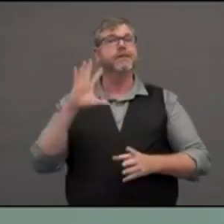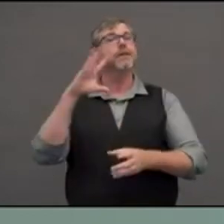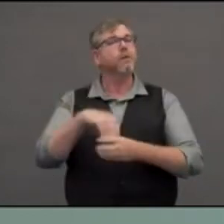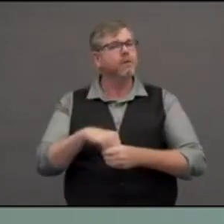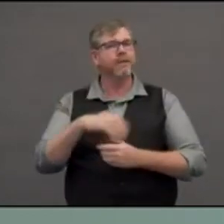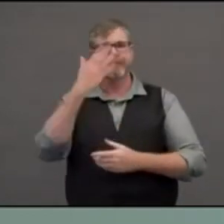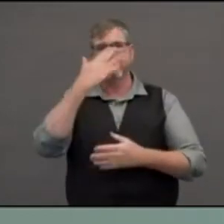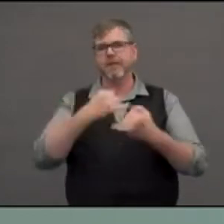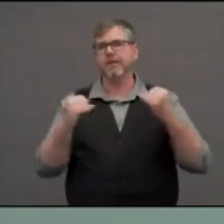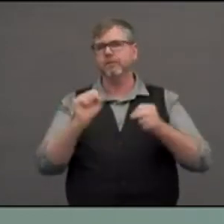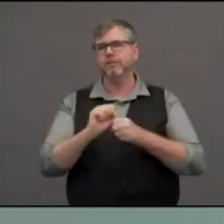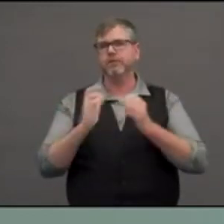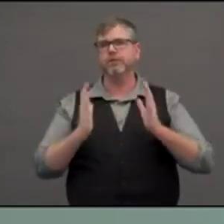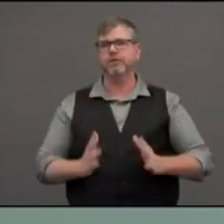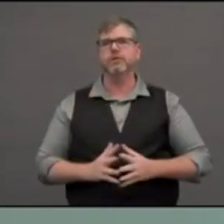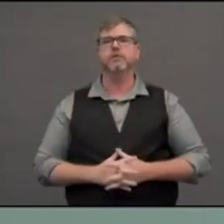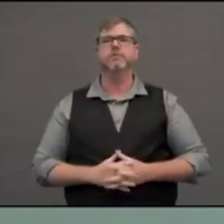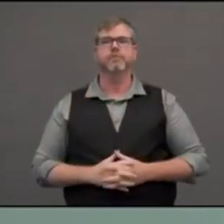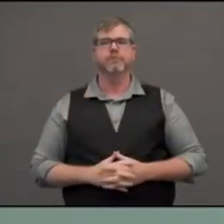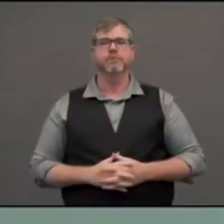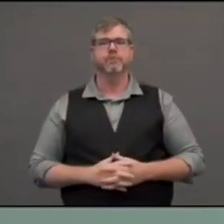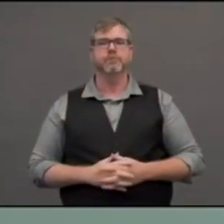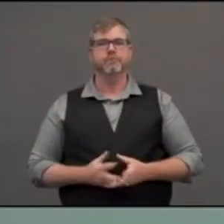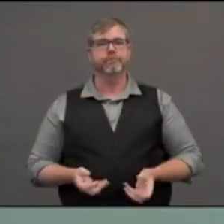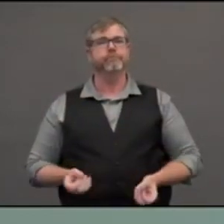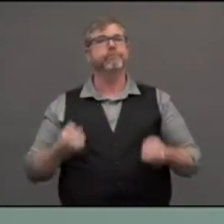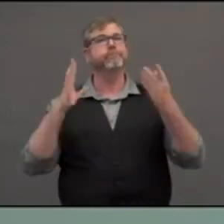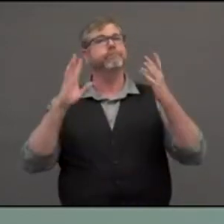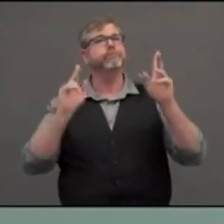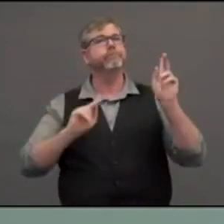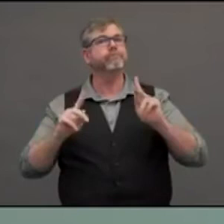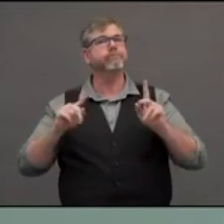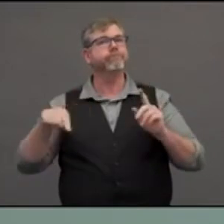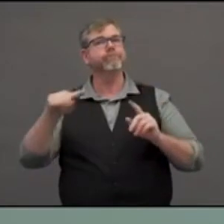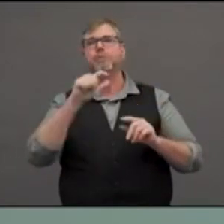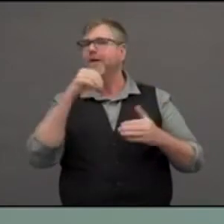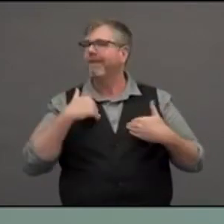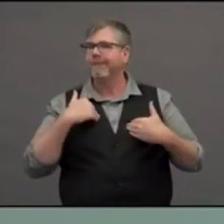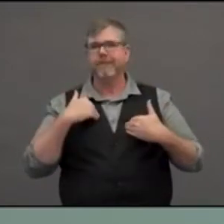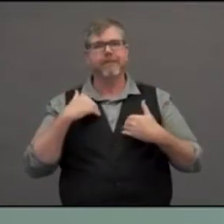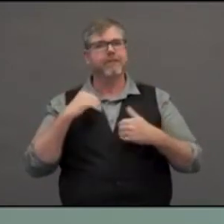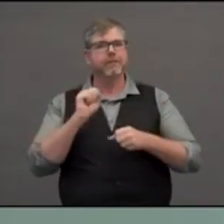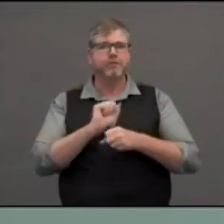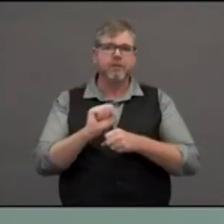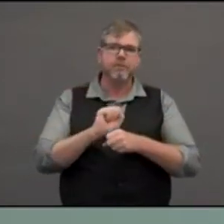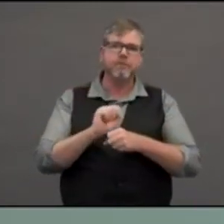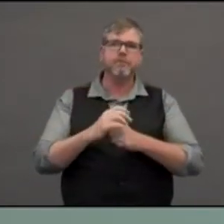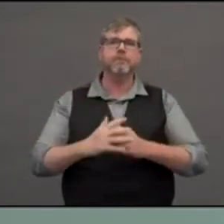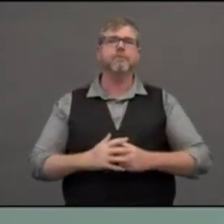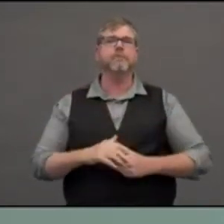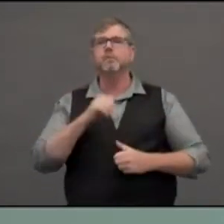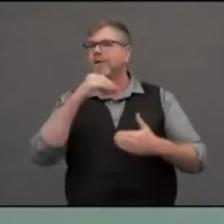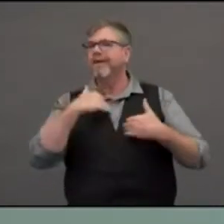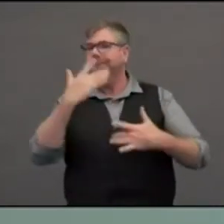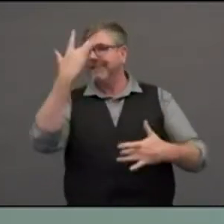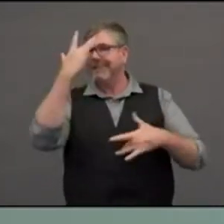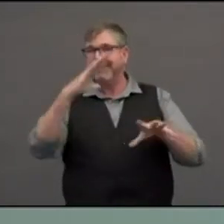that maybe don't have job protections like sick leave, or if you don't show up to work,